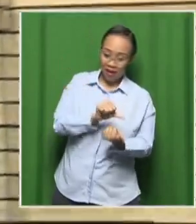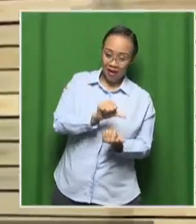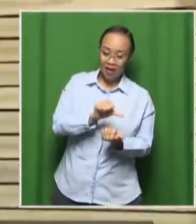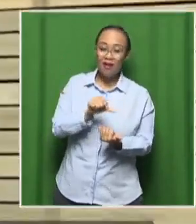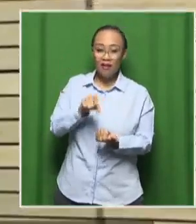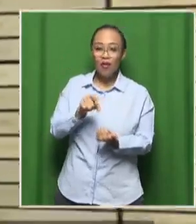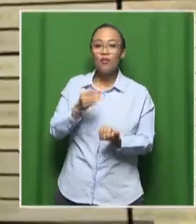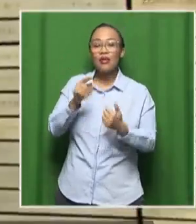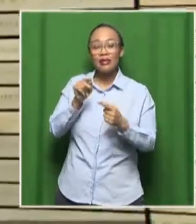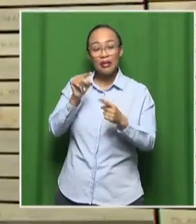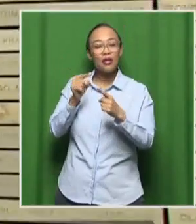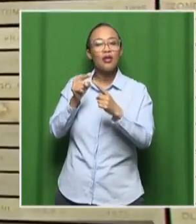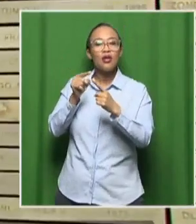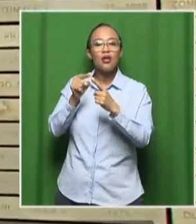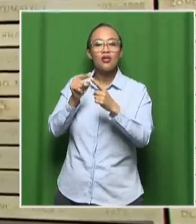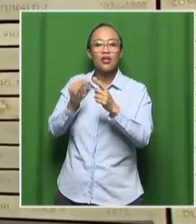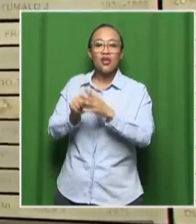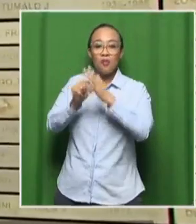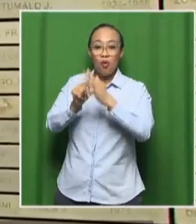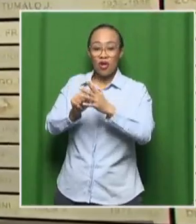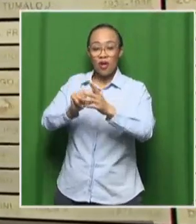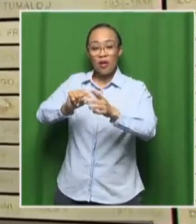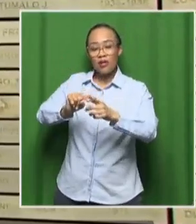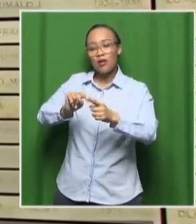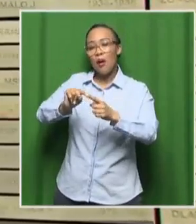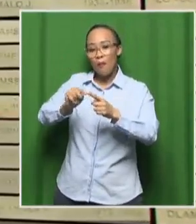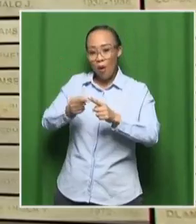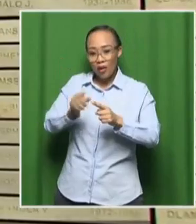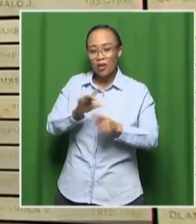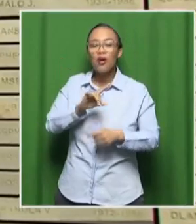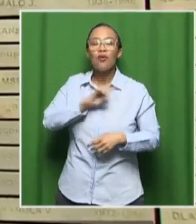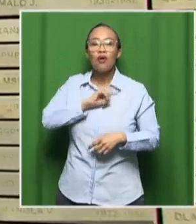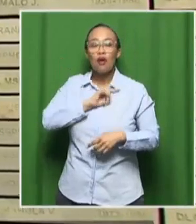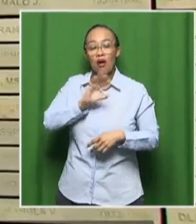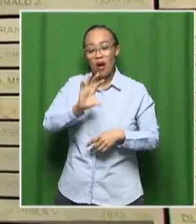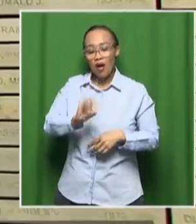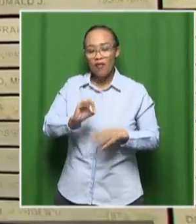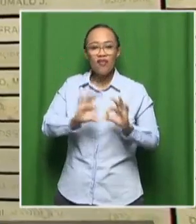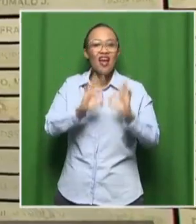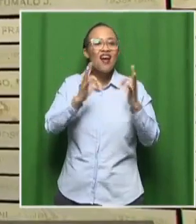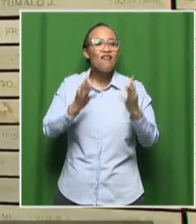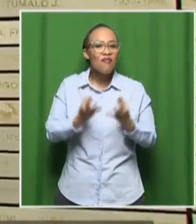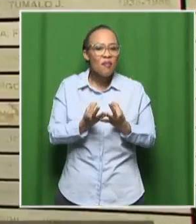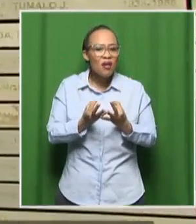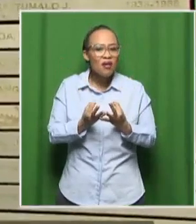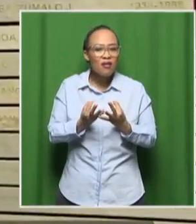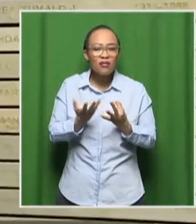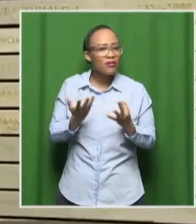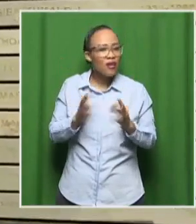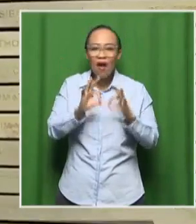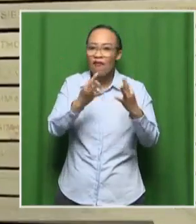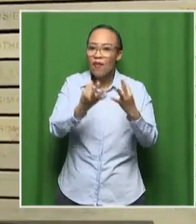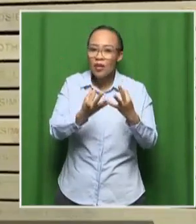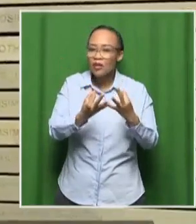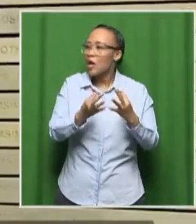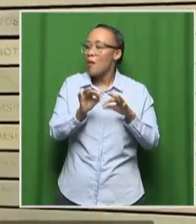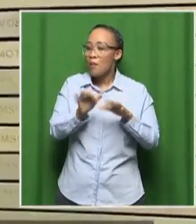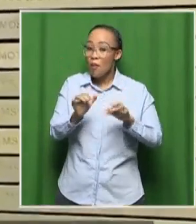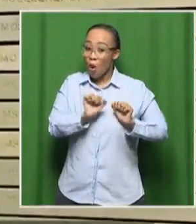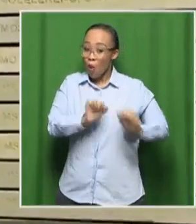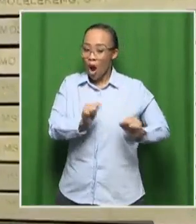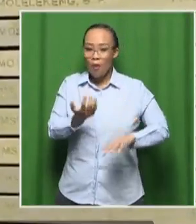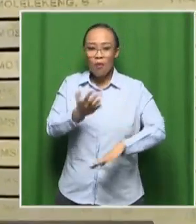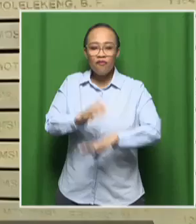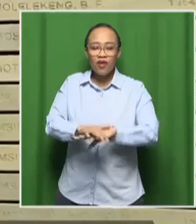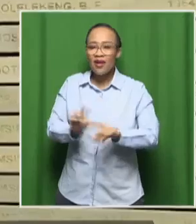for this month of September. We know that families who lost their loved ones, who haven't been able to claim them from, the time